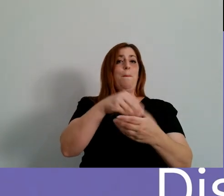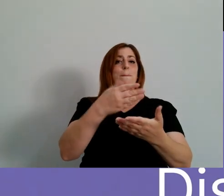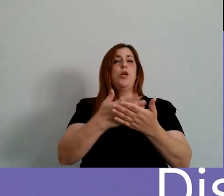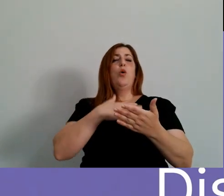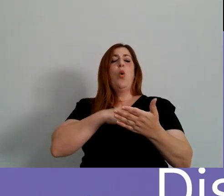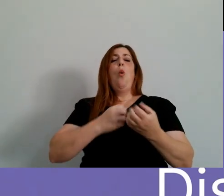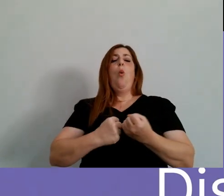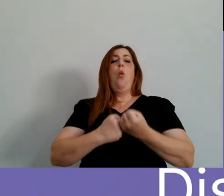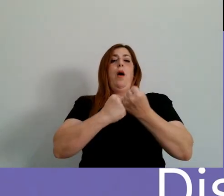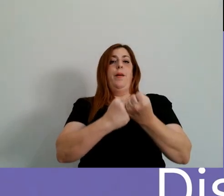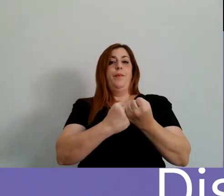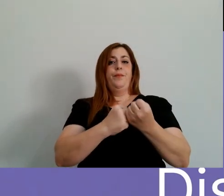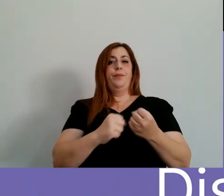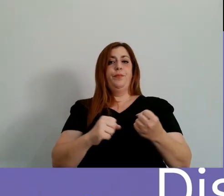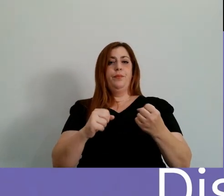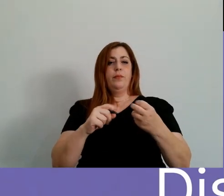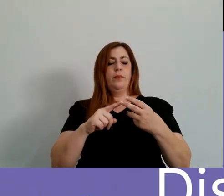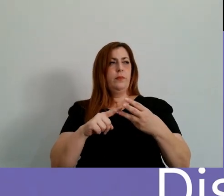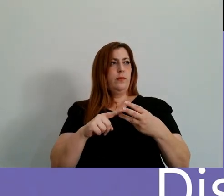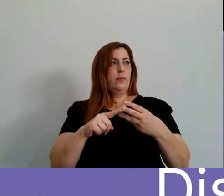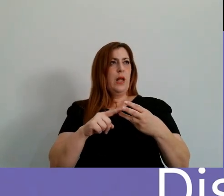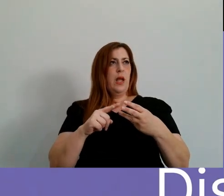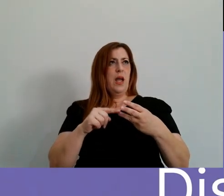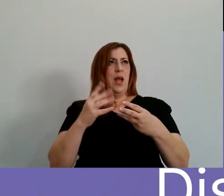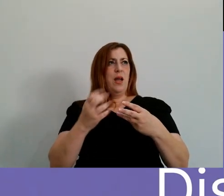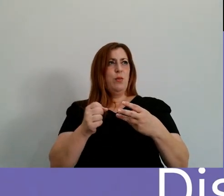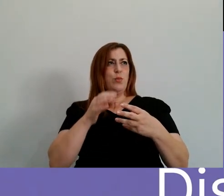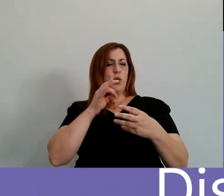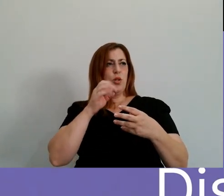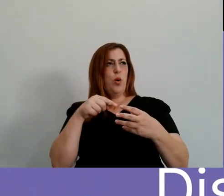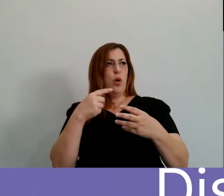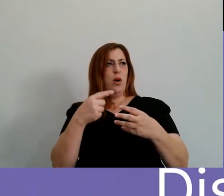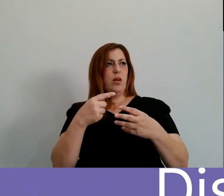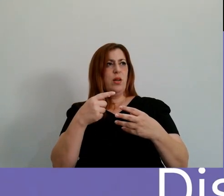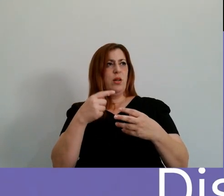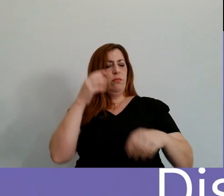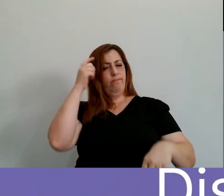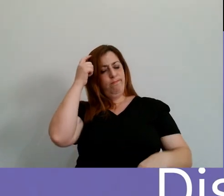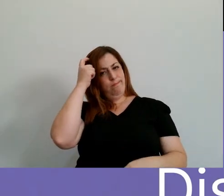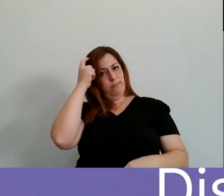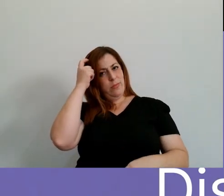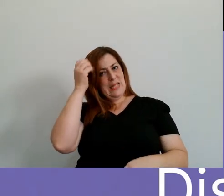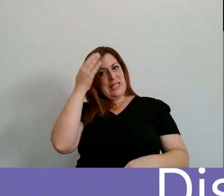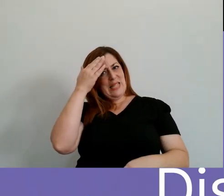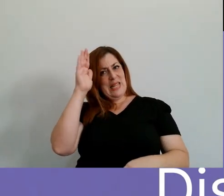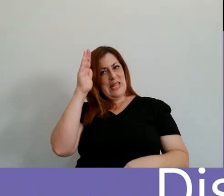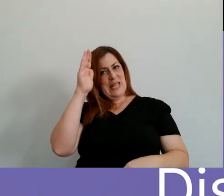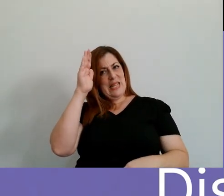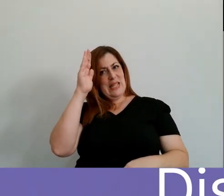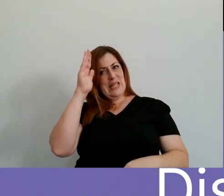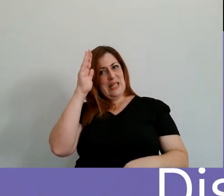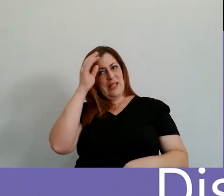can also be beneficial. Did I forget a part of the question? I'm trying to remember the last one, sorry.